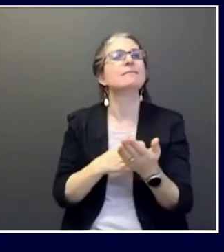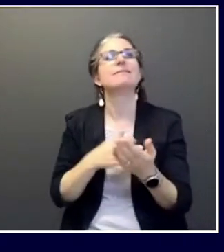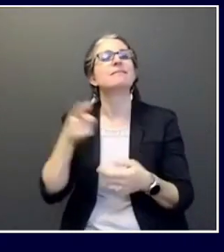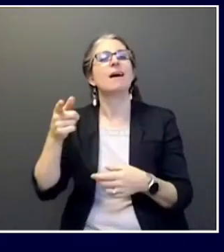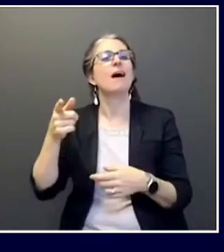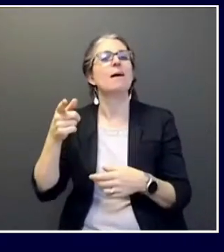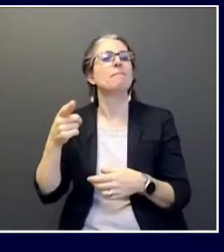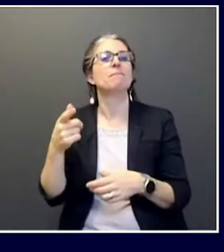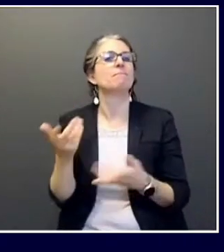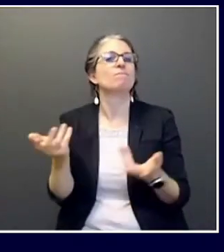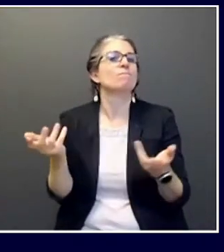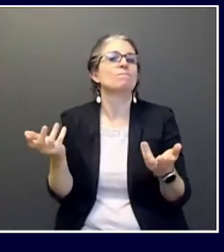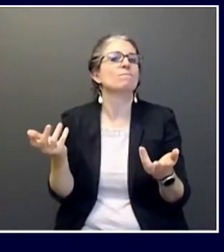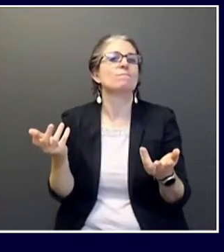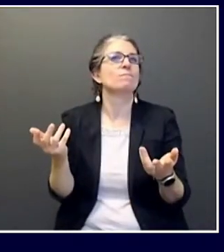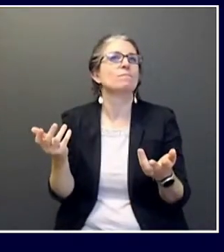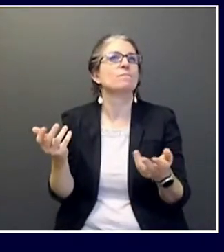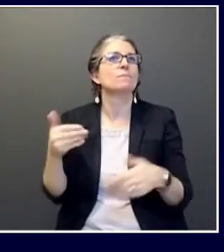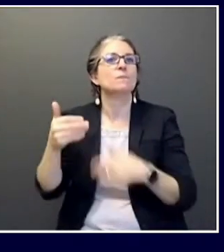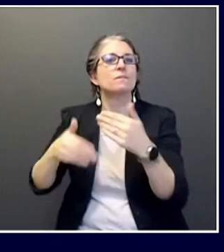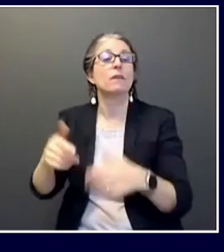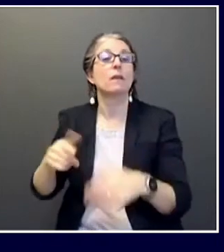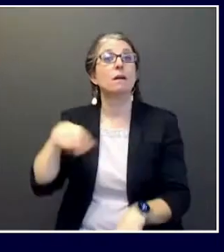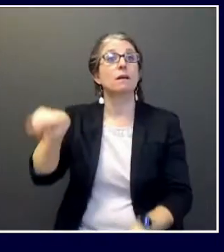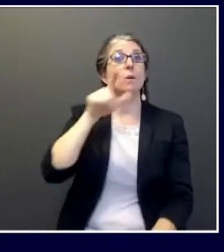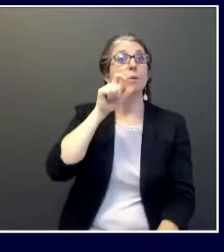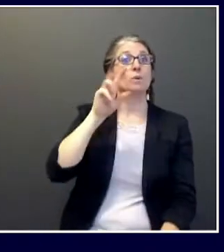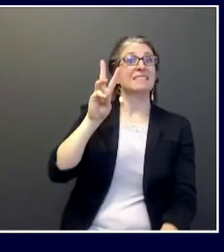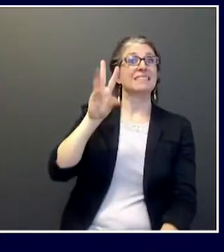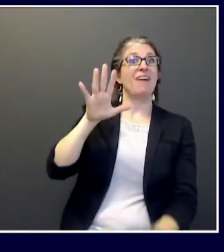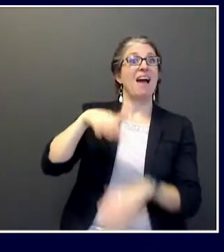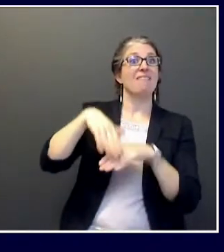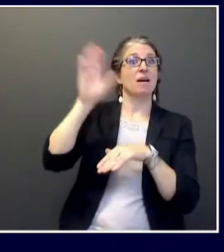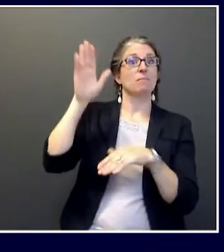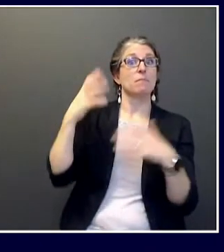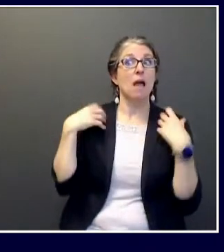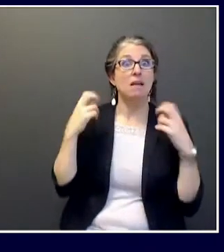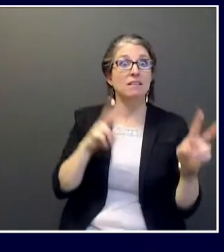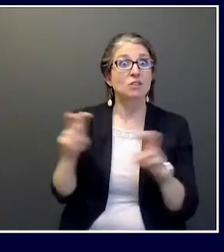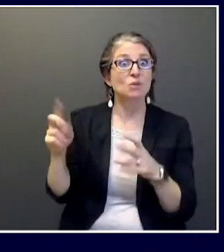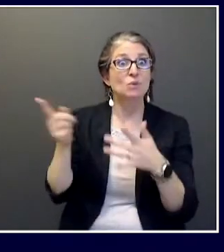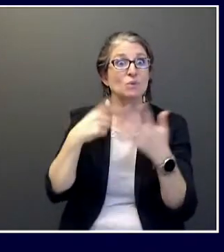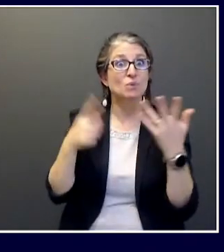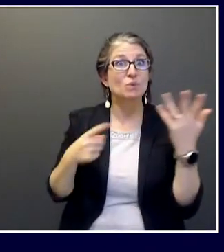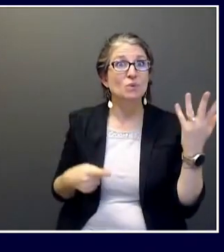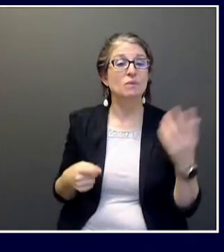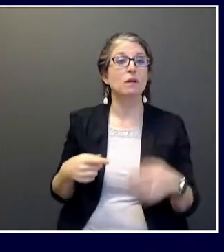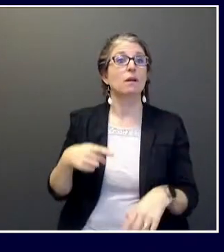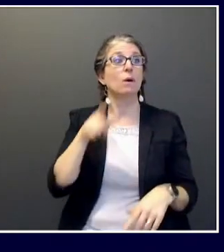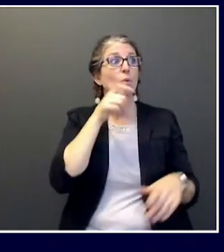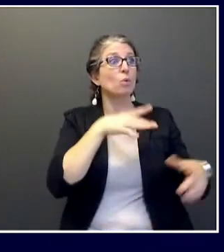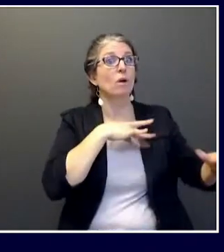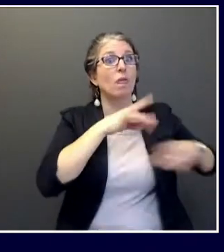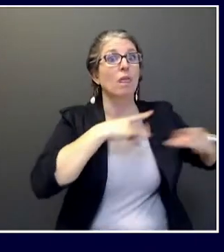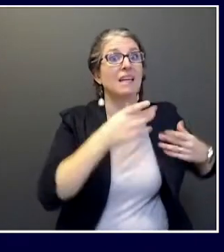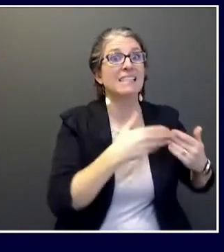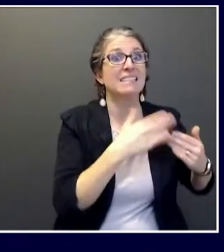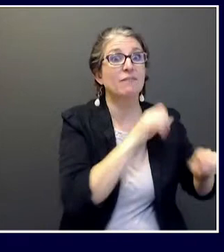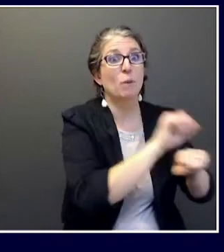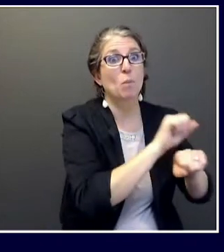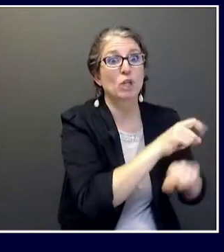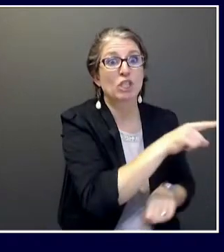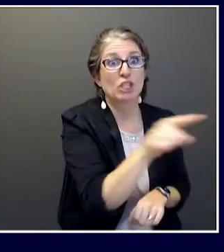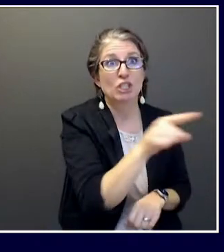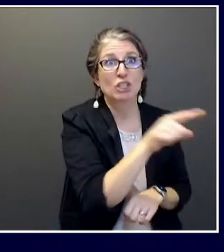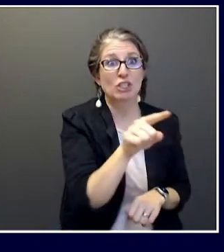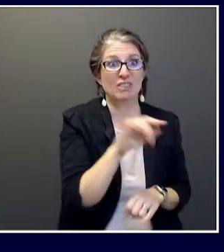authorized, those who are 65 and older, those with health conditions, et cetera, the evidence that we have and that was reviewed by the US